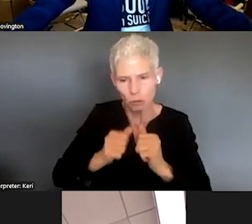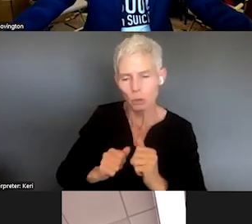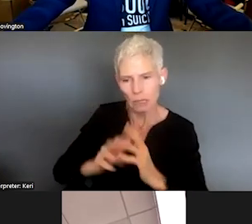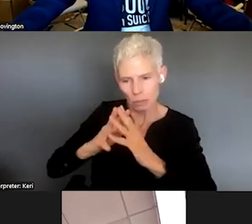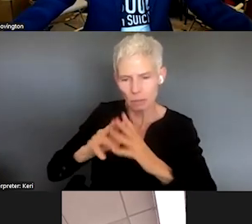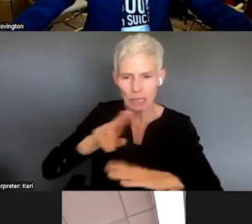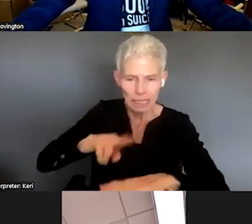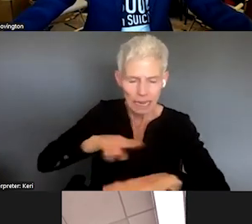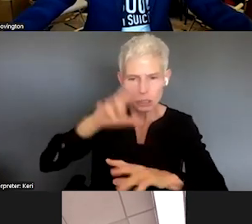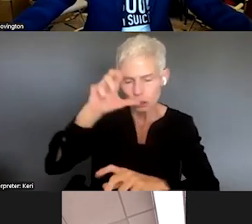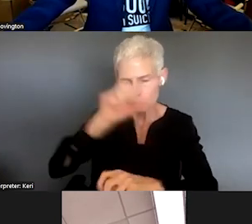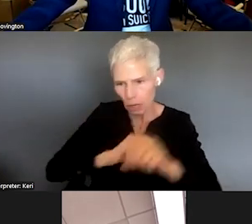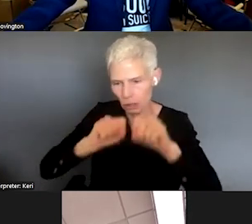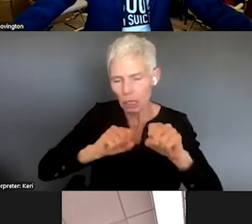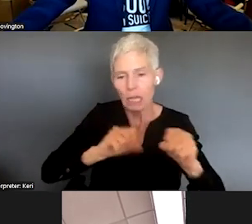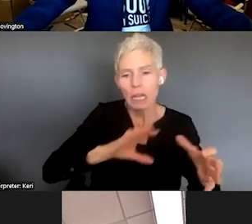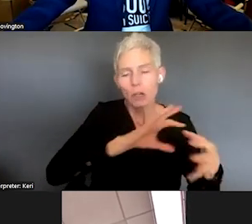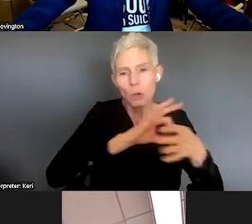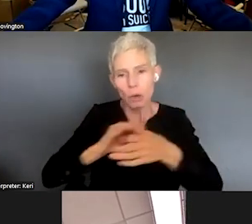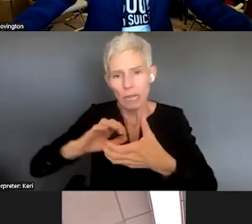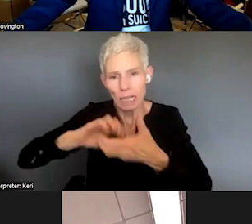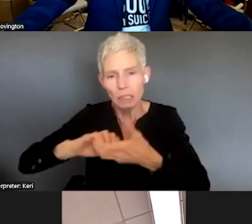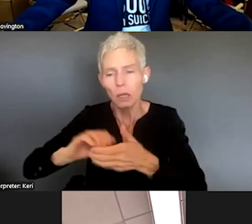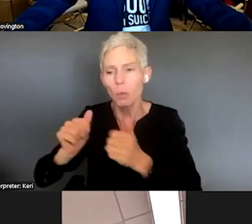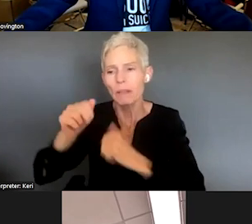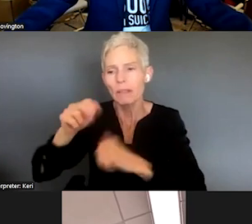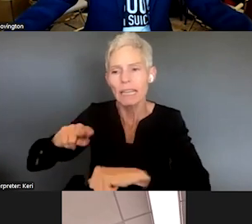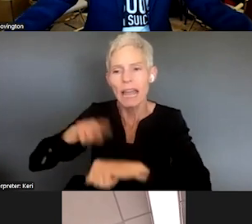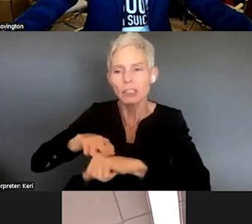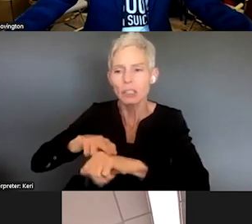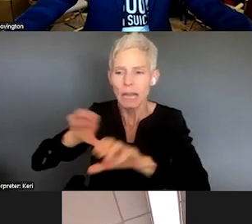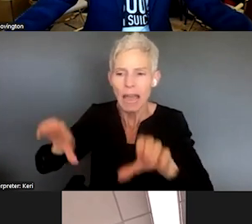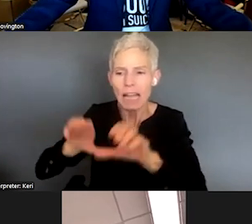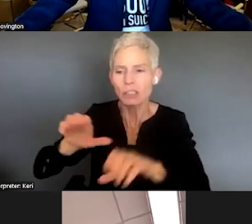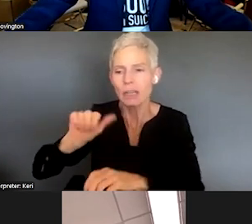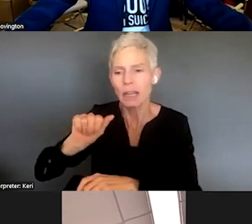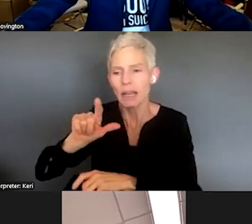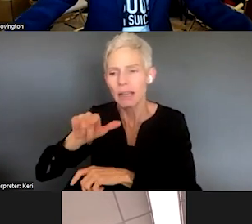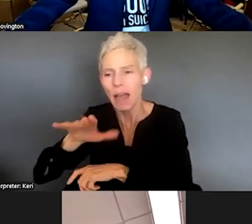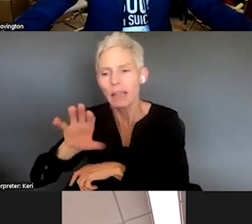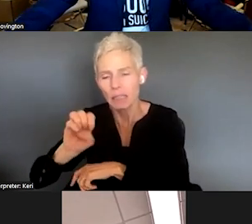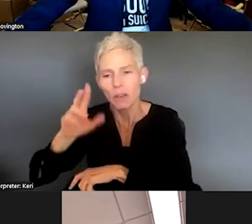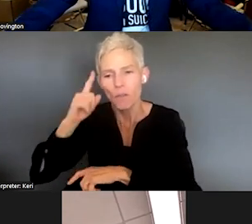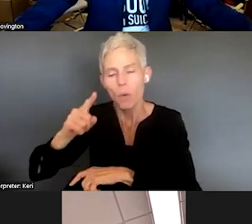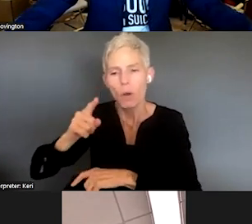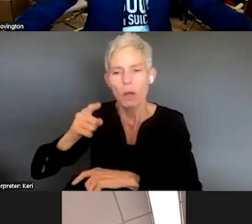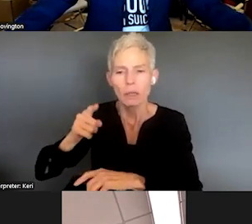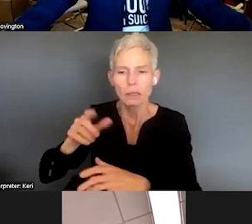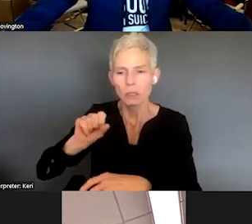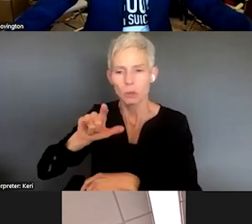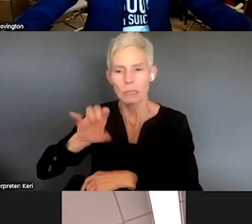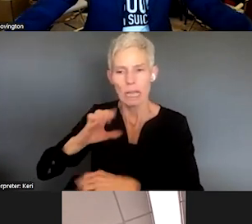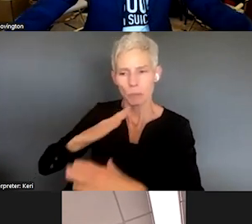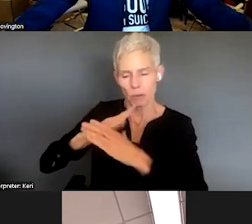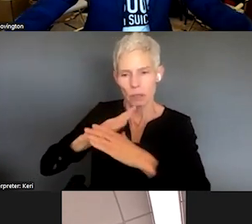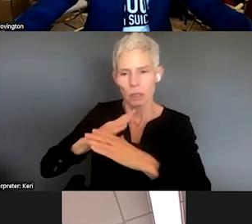in coordination with the National Action Alliance for Suicide Prevention. We'll be meeting